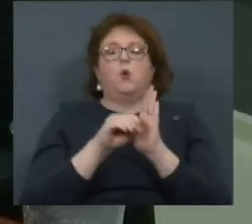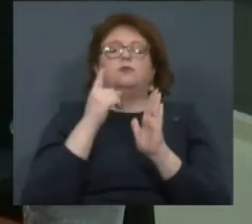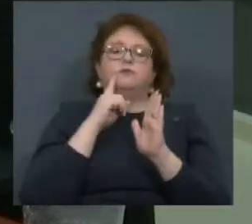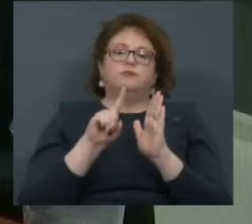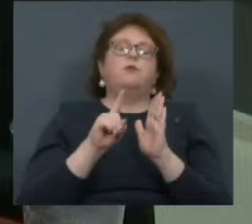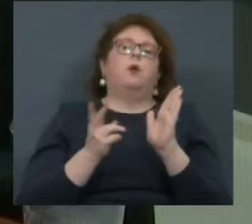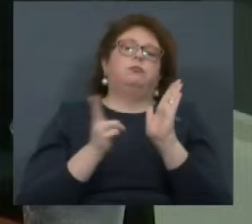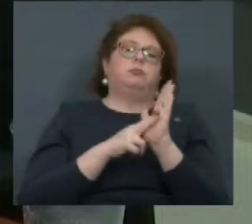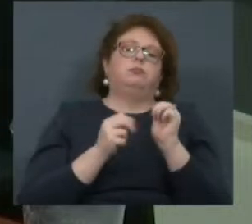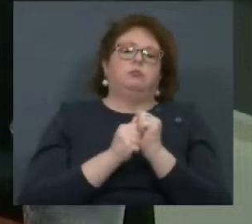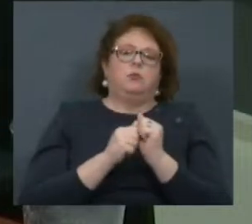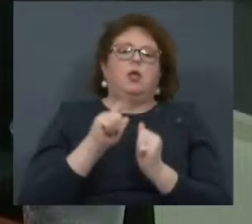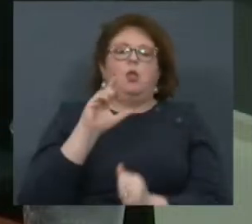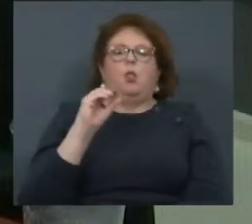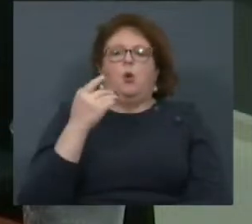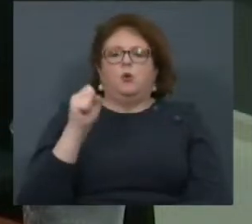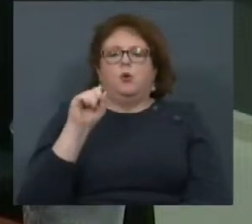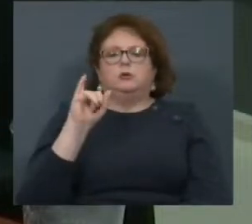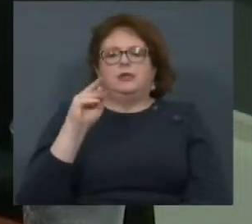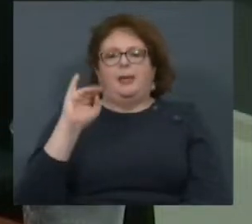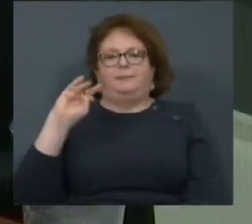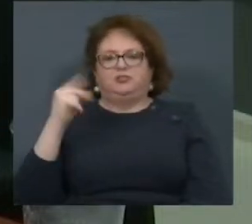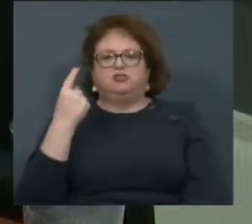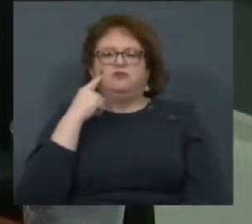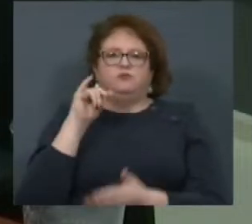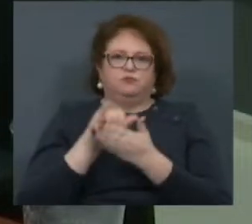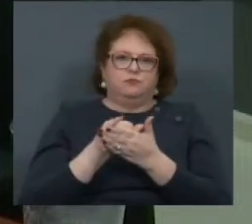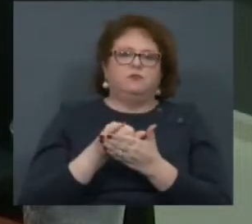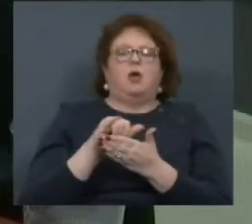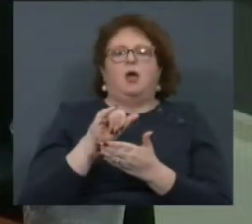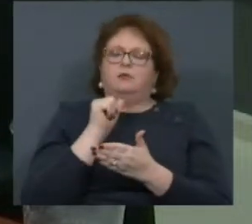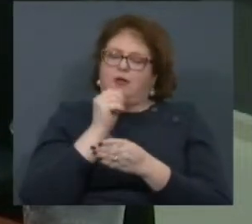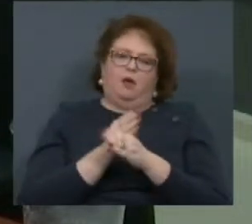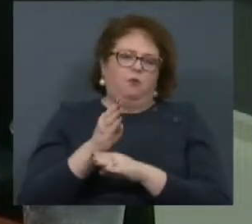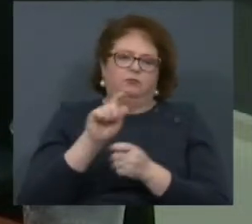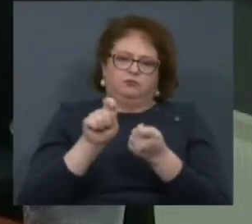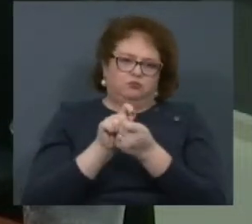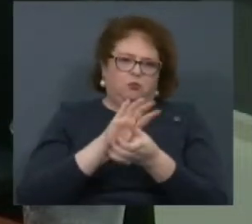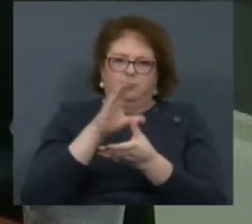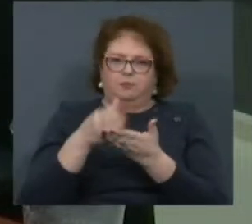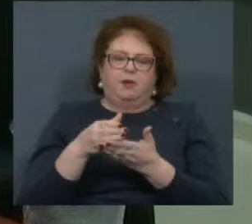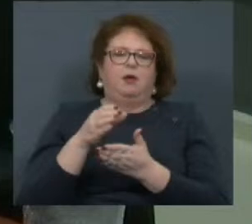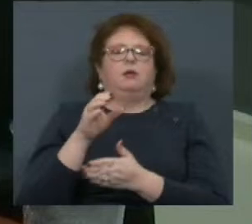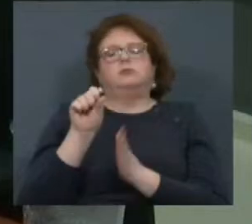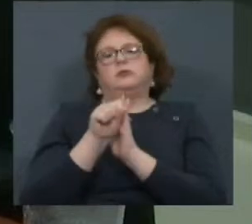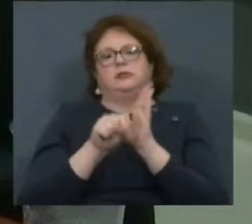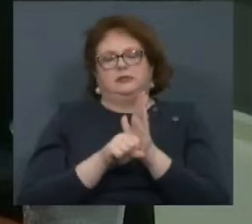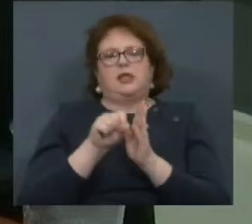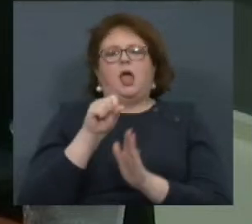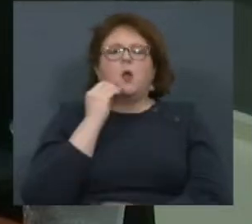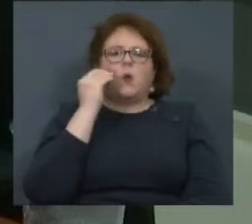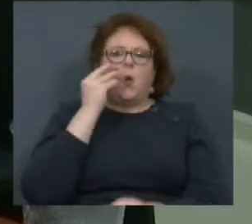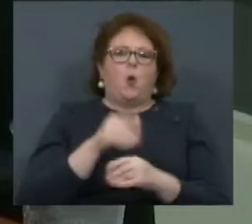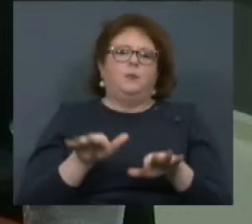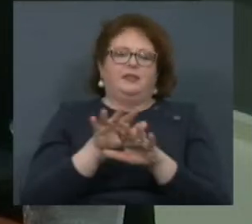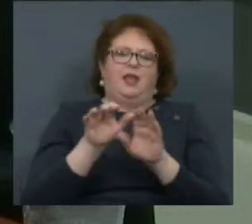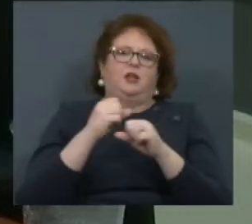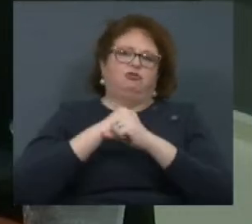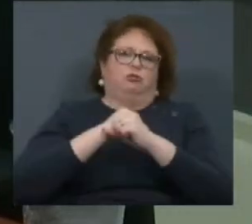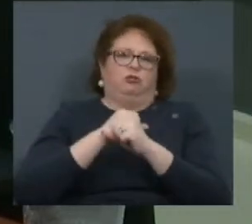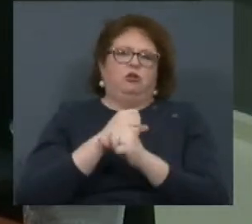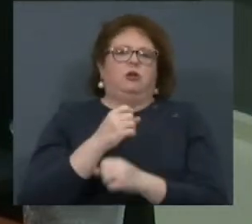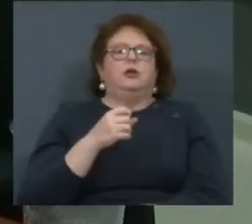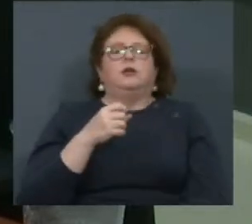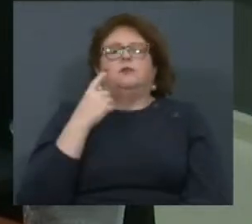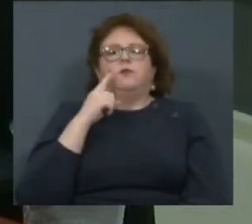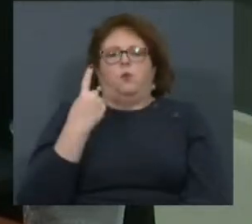Ideal Blasting in an amount not to exceed $49,058, funded by the State Homeland Security Grant Program for the purchase of one Zeus